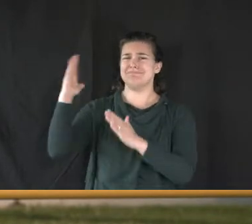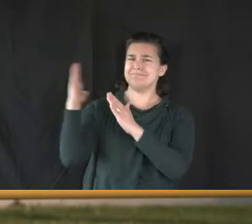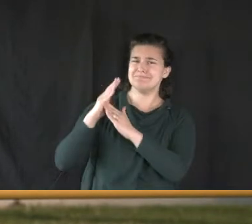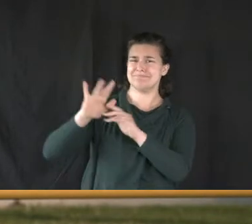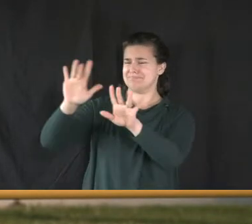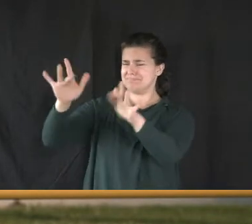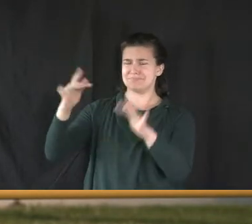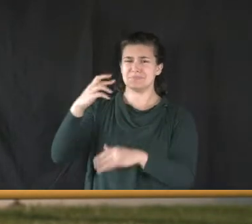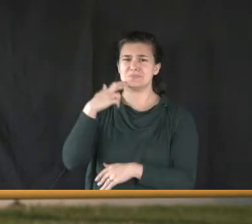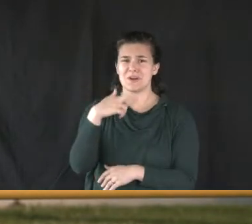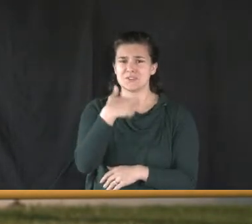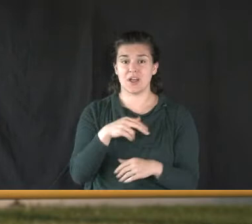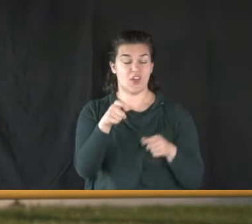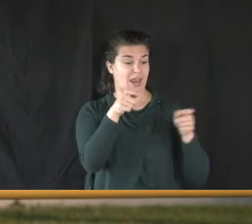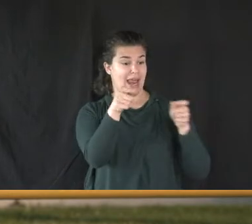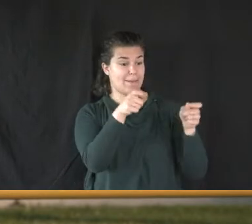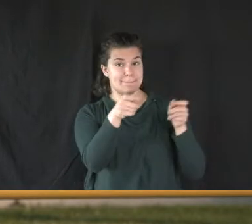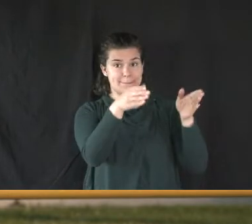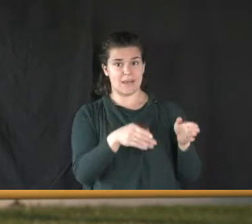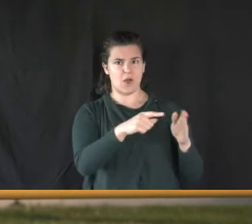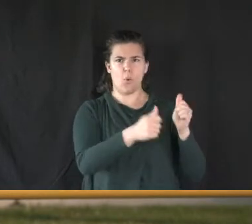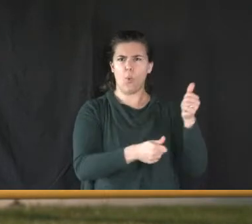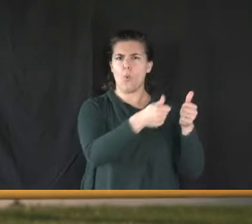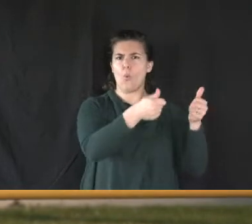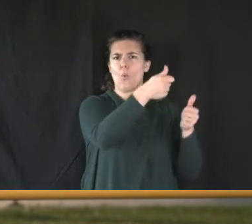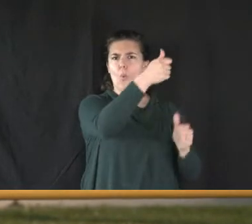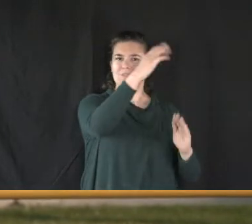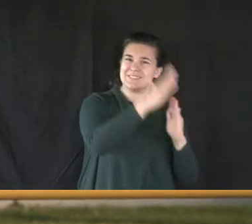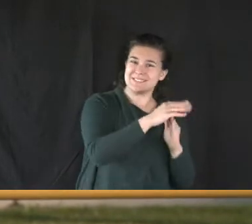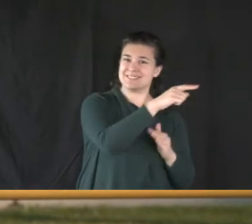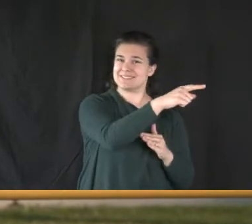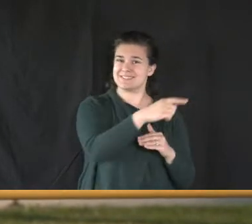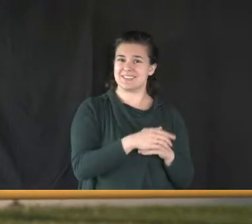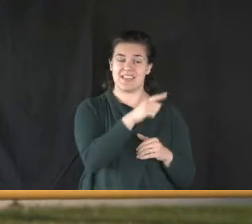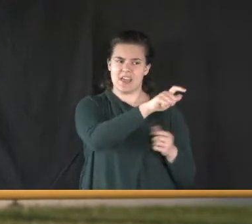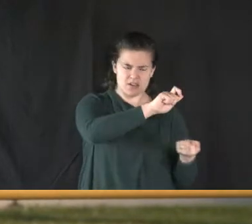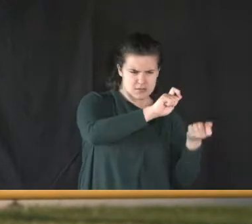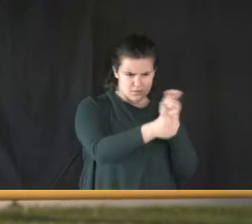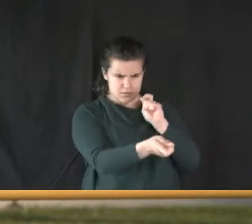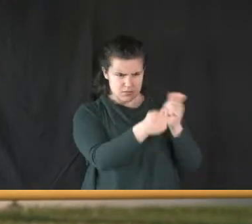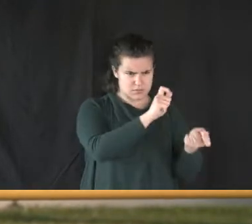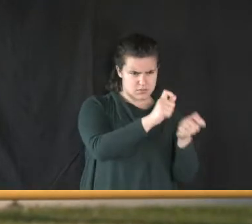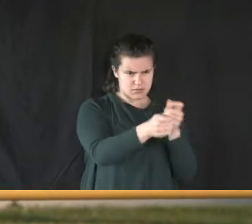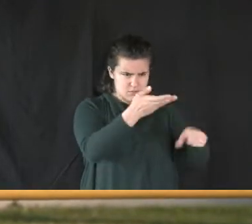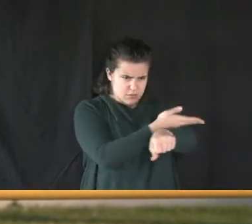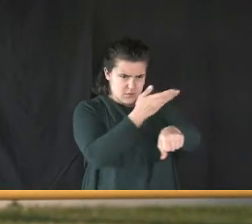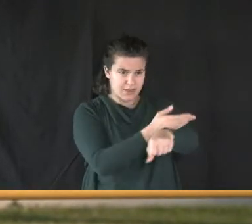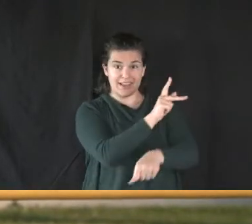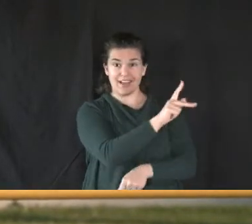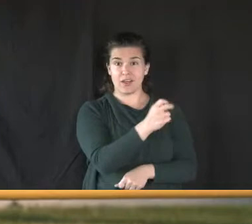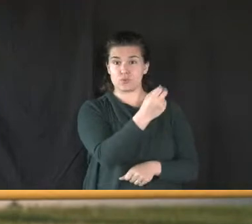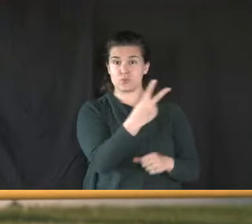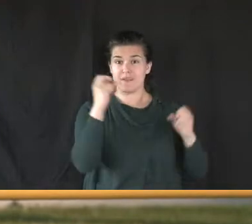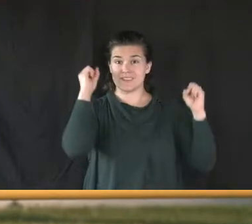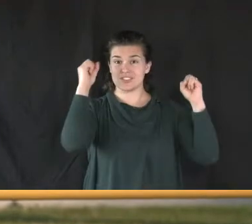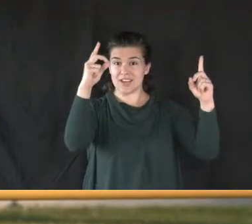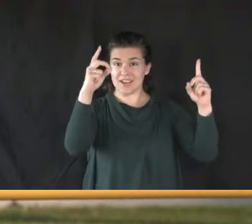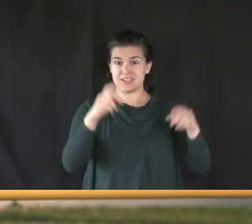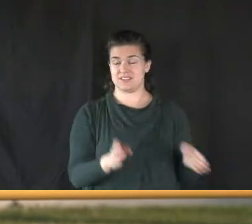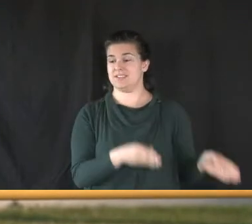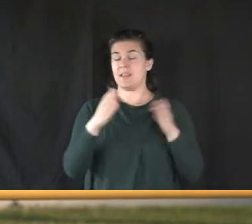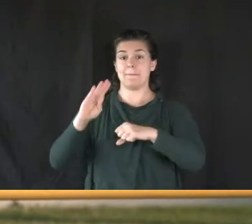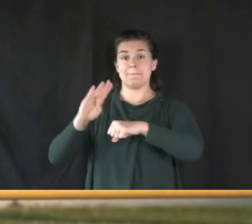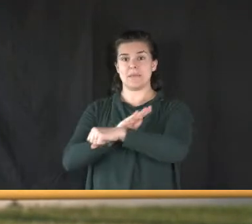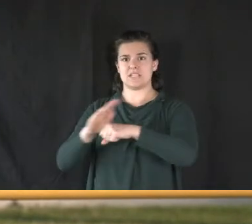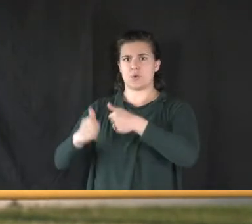top-level administrators who are helping transform K-12 education, major business owners